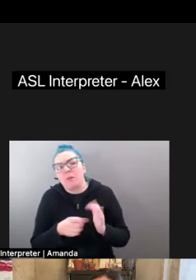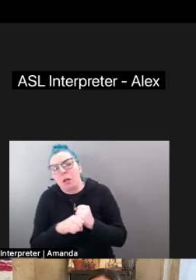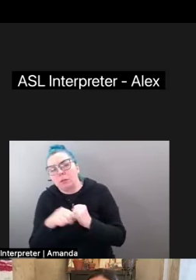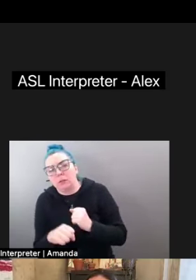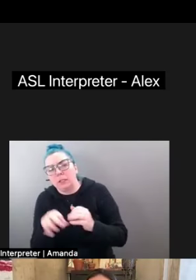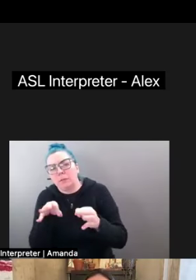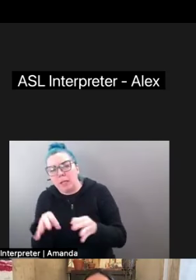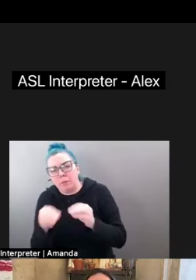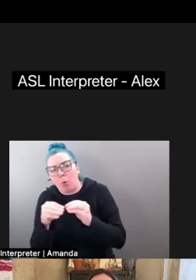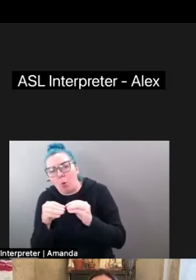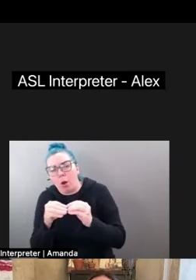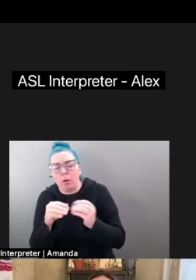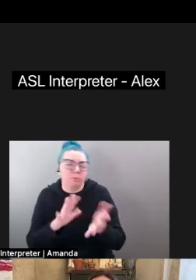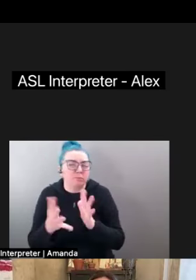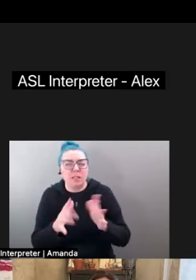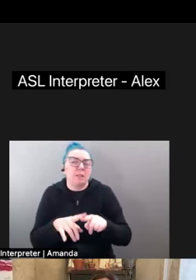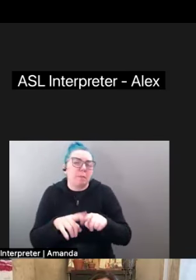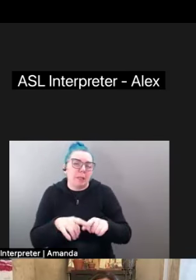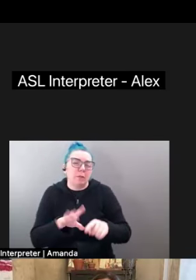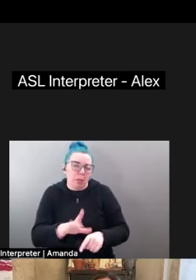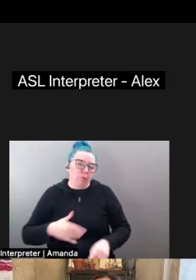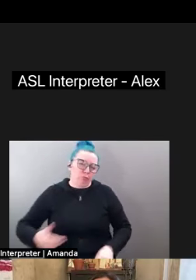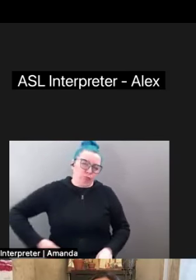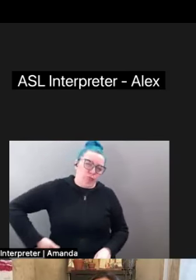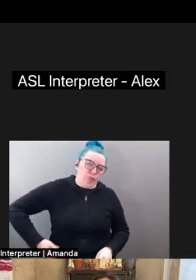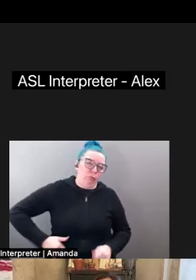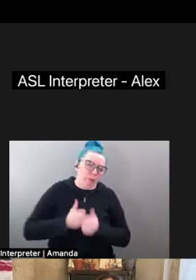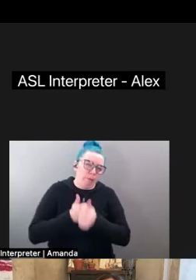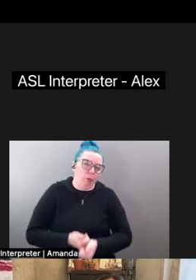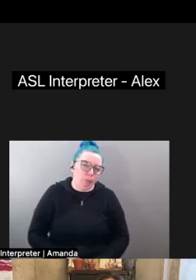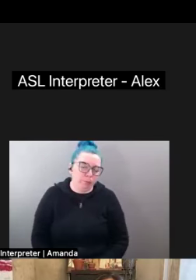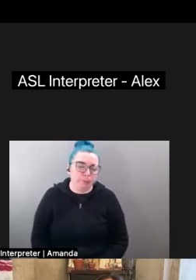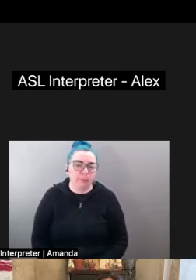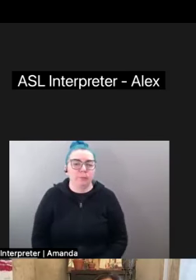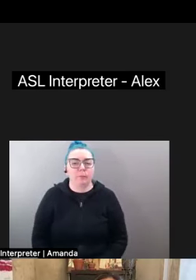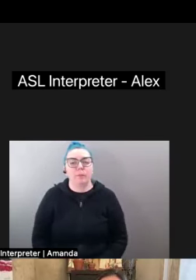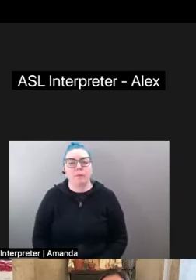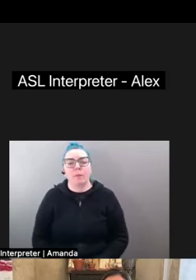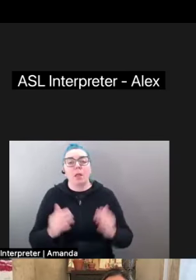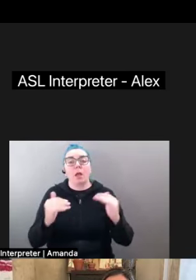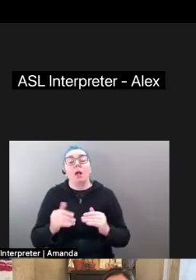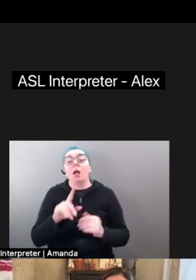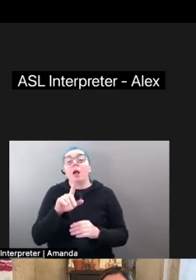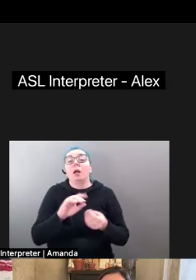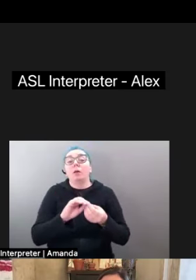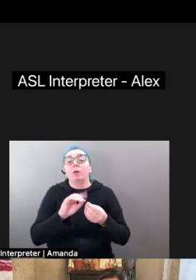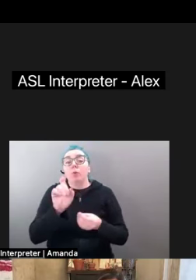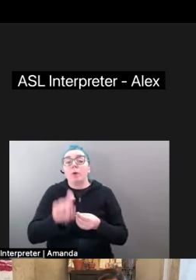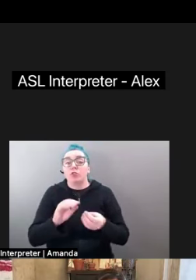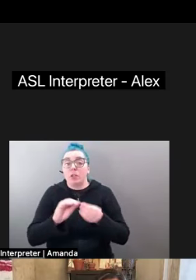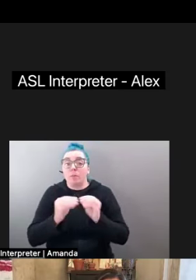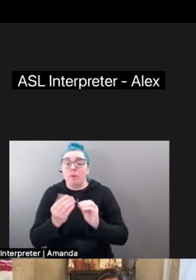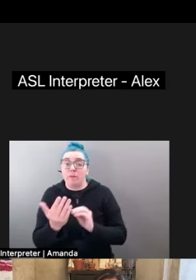that. Under question 15, I just wanted to highlight that it does ask you to discuss plans for